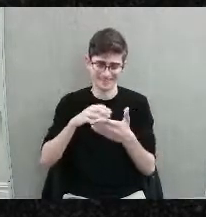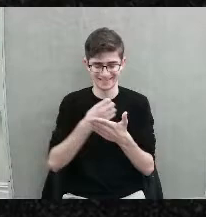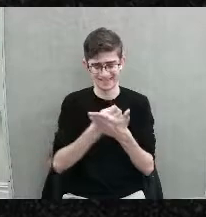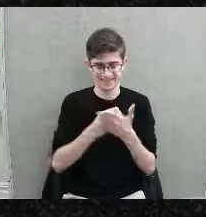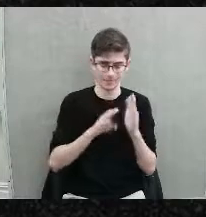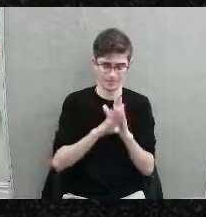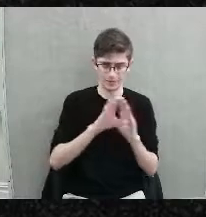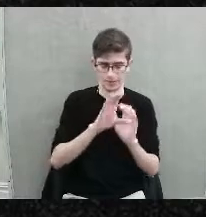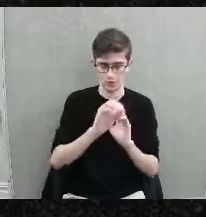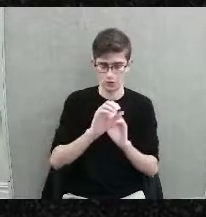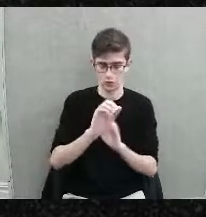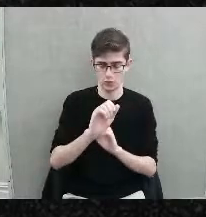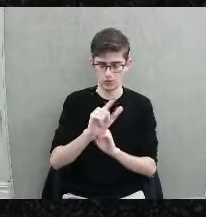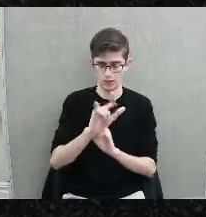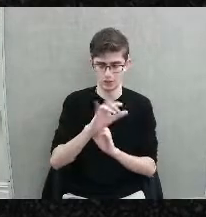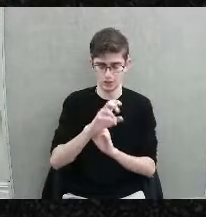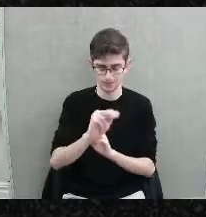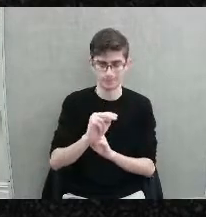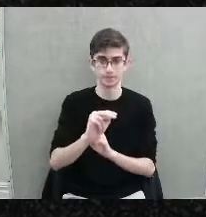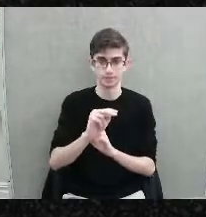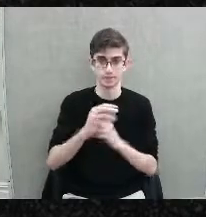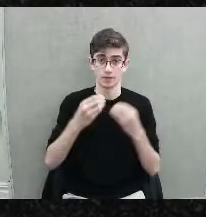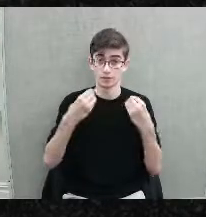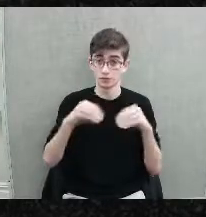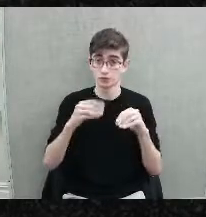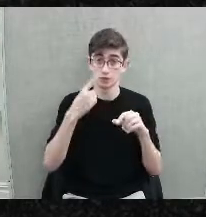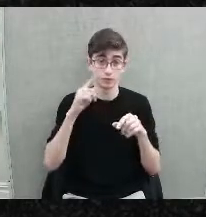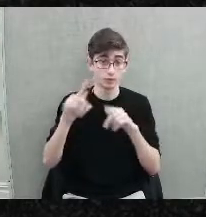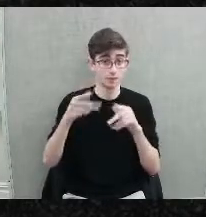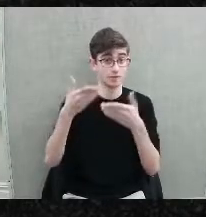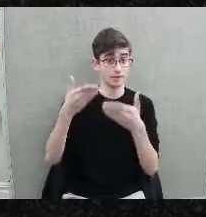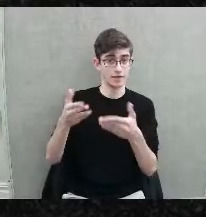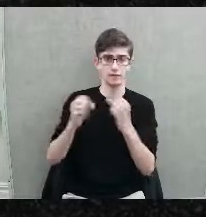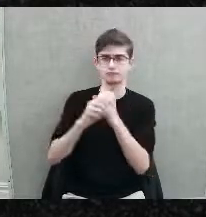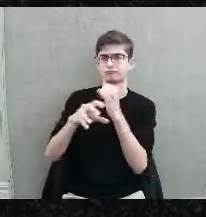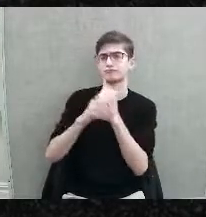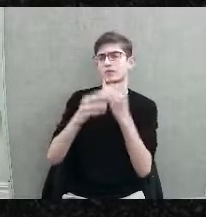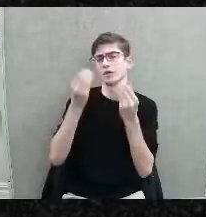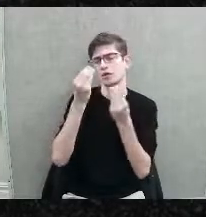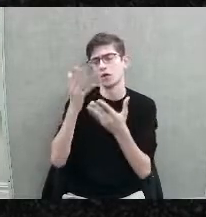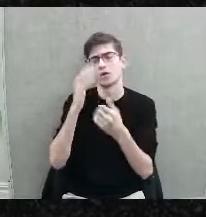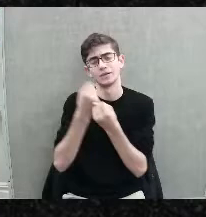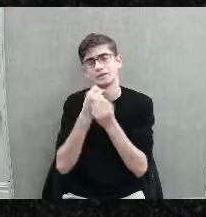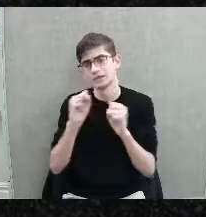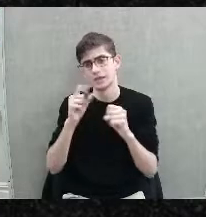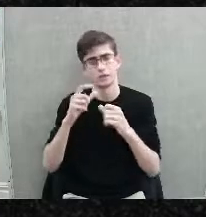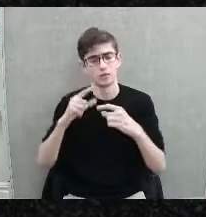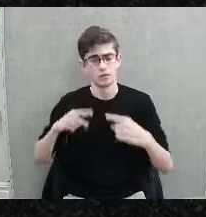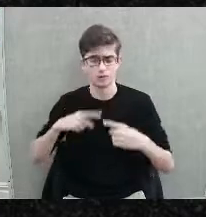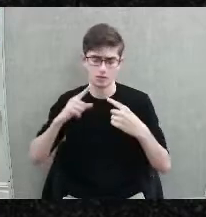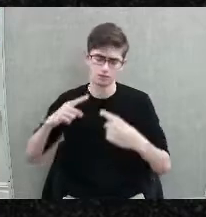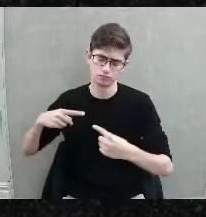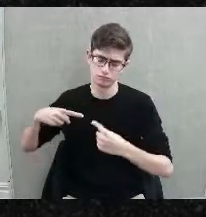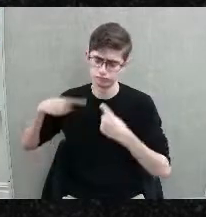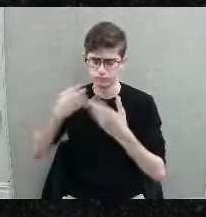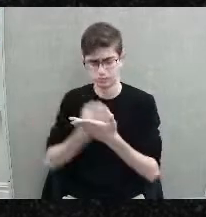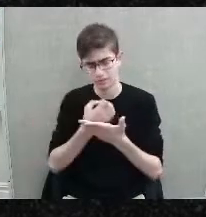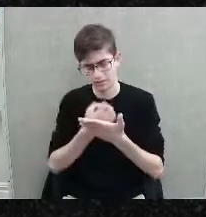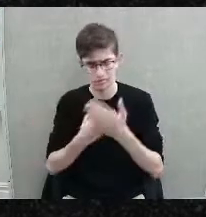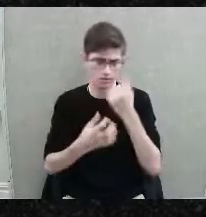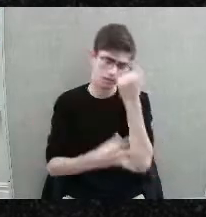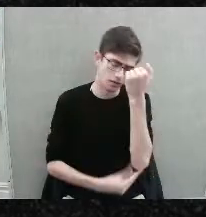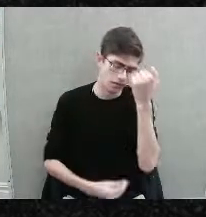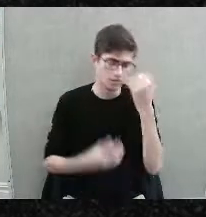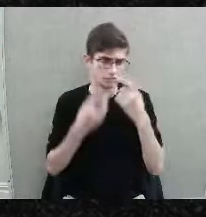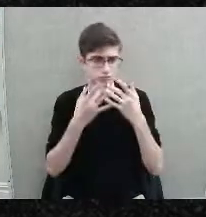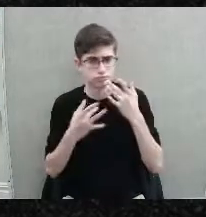book, was really sold to the people of the Virgin Islands as the sort of saving grace of a long struggling economy, right? So this is not new